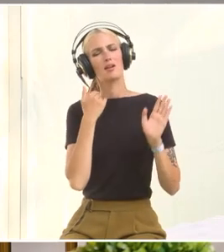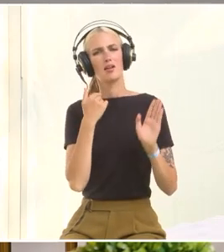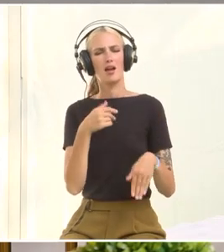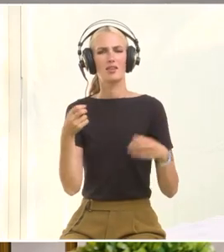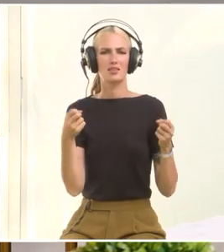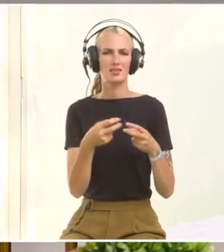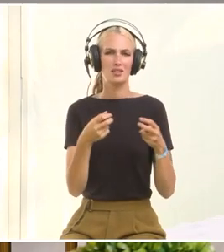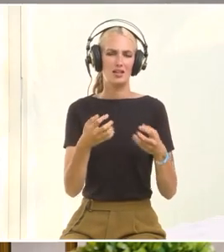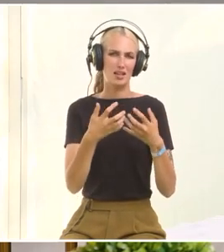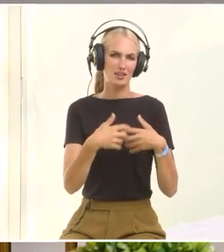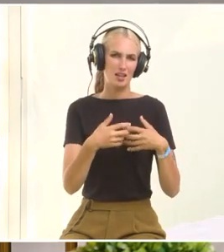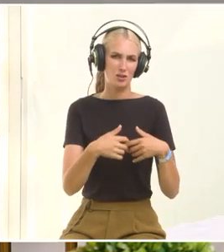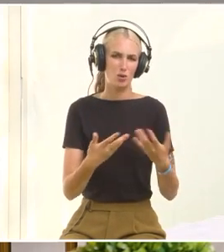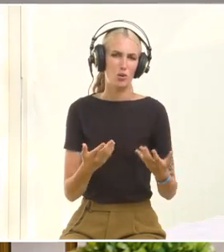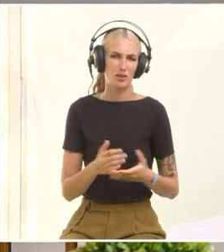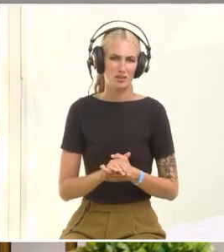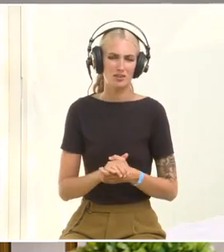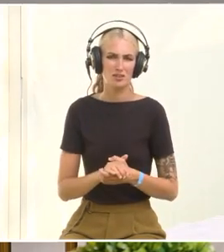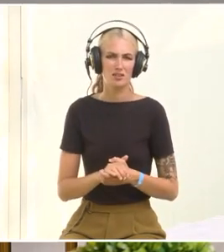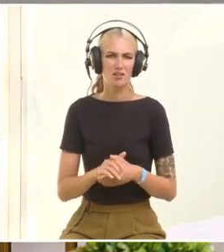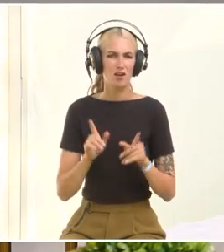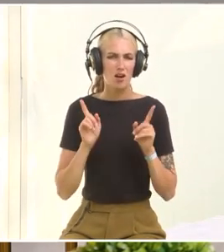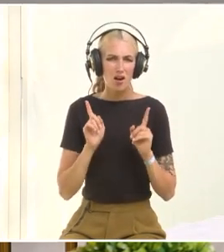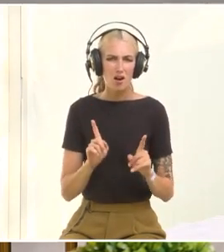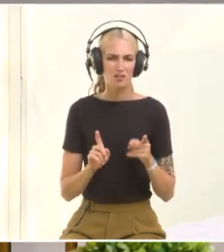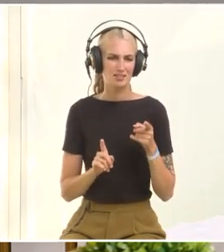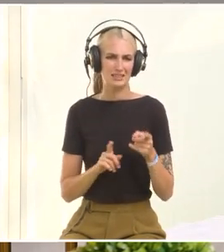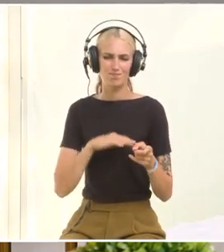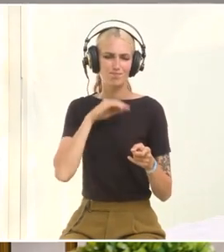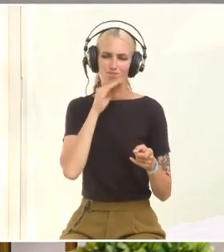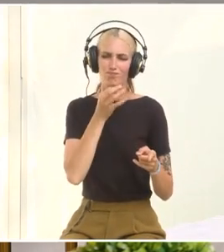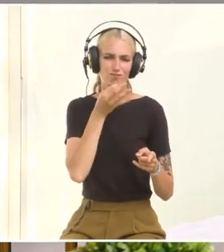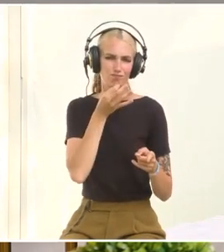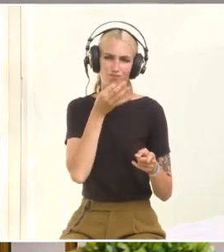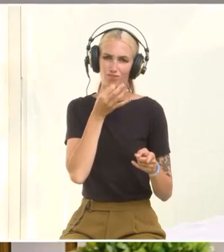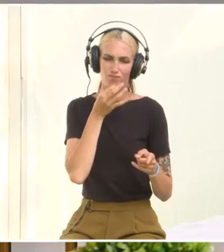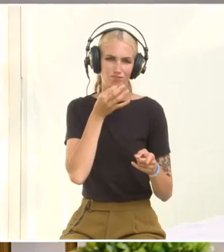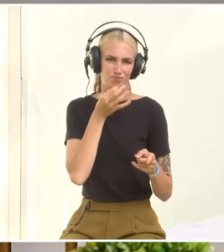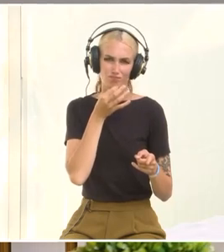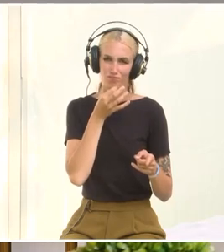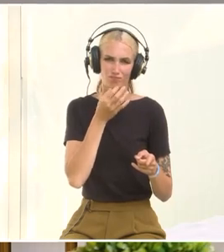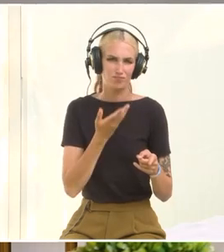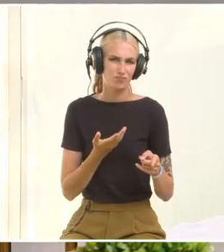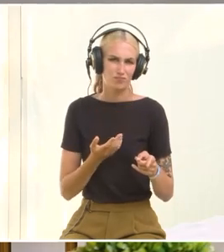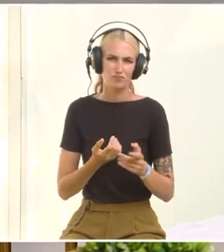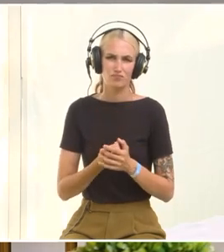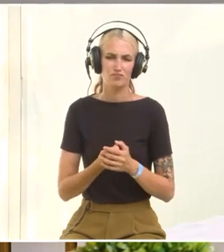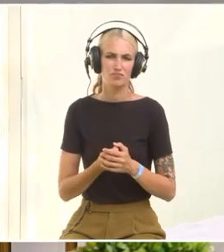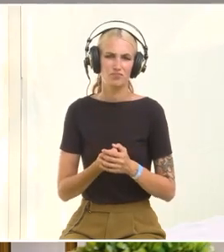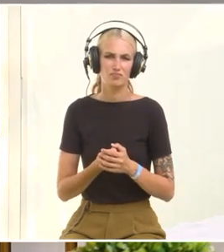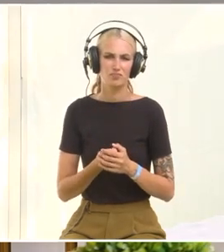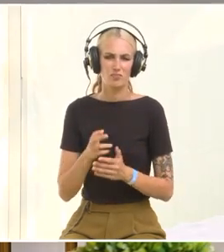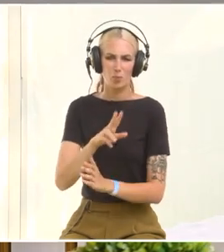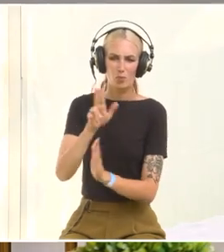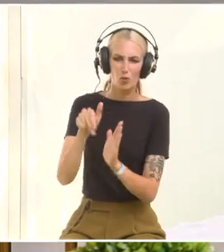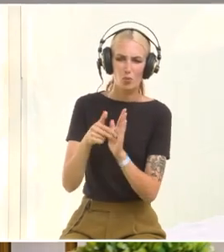We use it for our policy making, but I think it's not enough in our visions how we deal with the